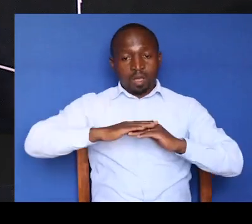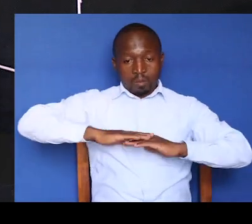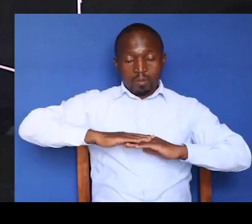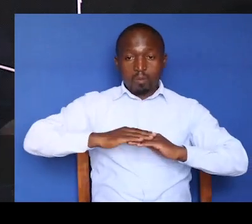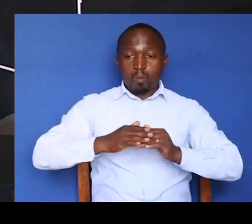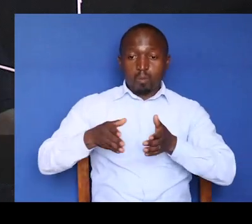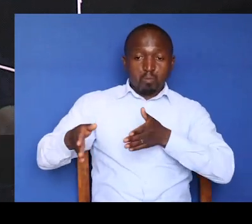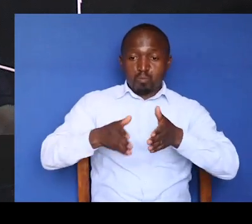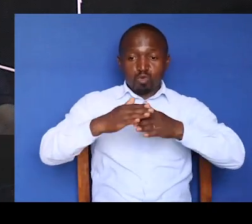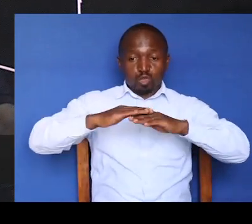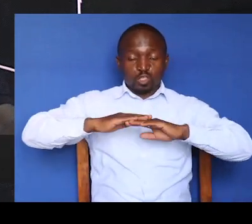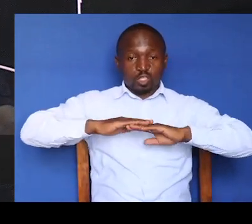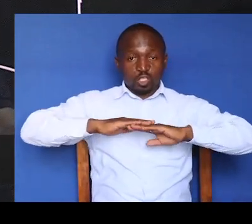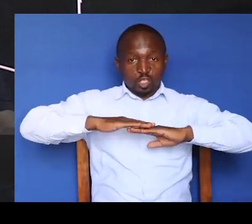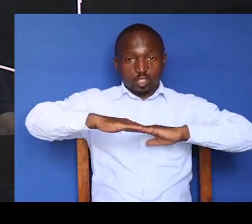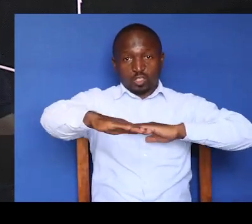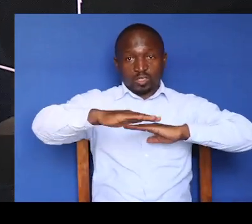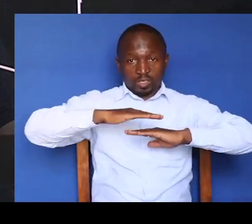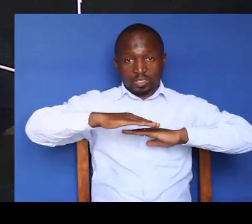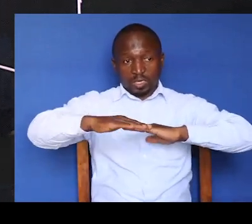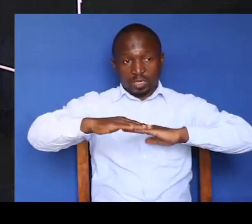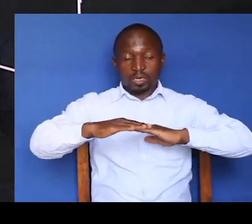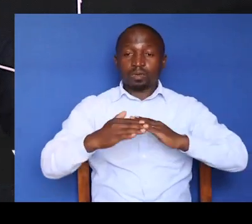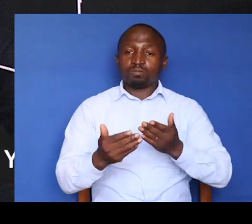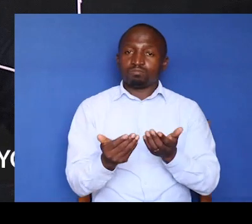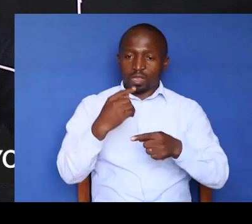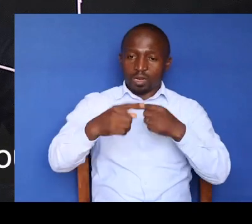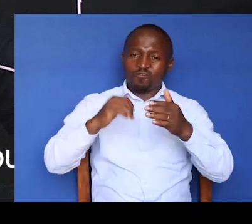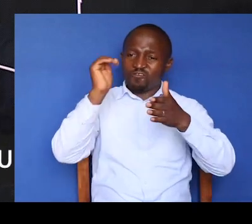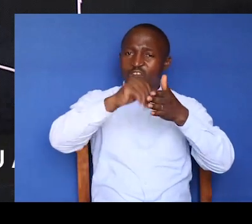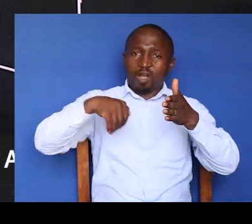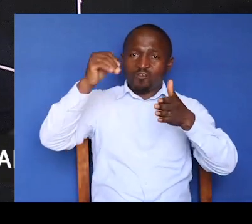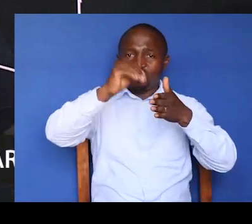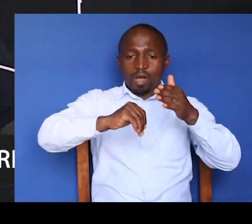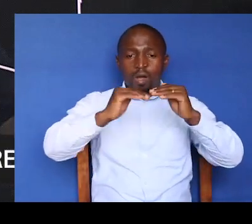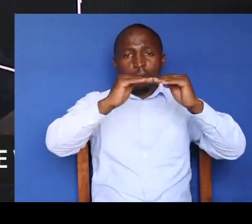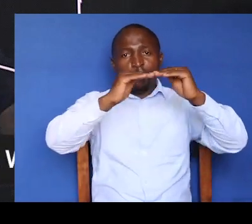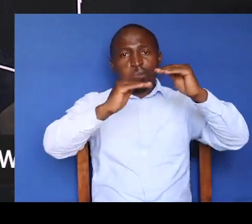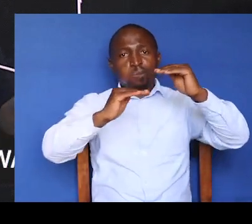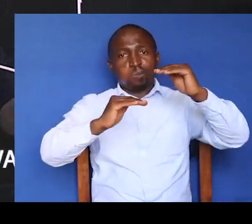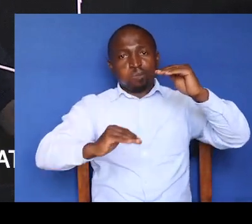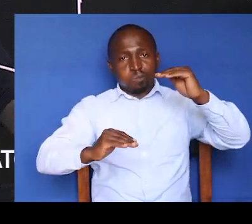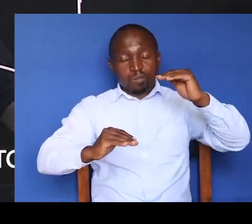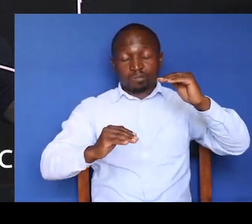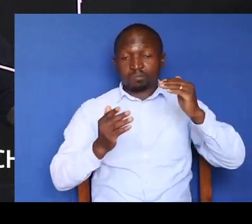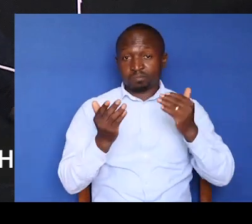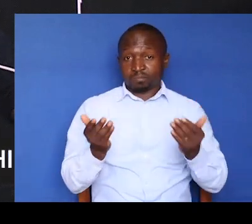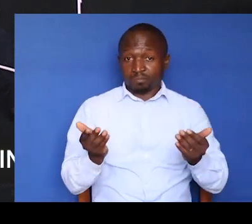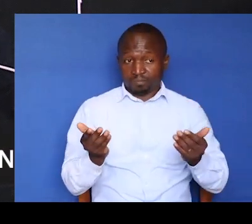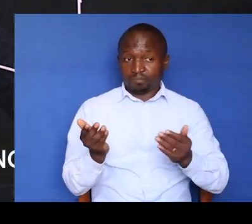riverbed whose level lowered to the extent there is occurrence of sharp break